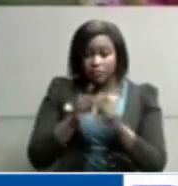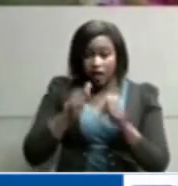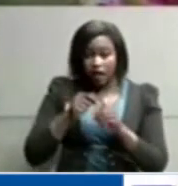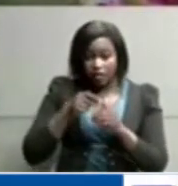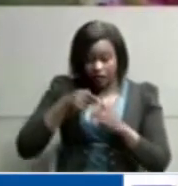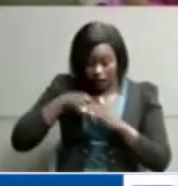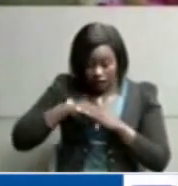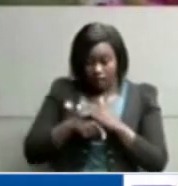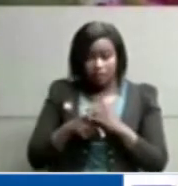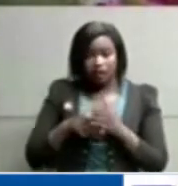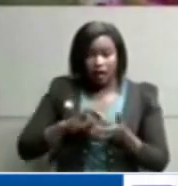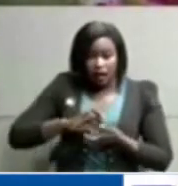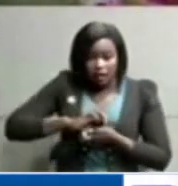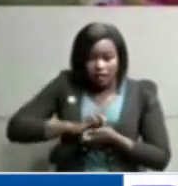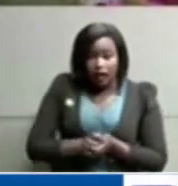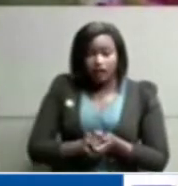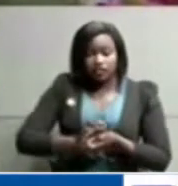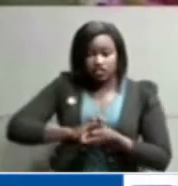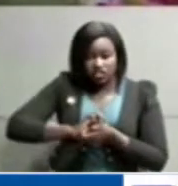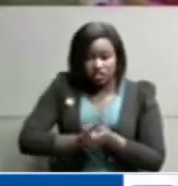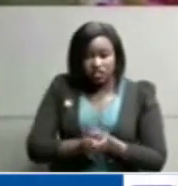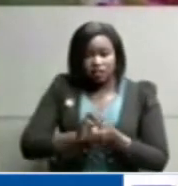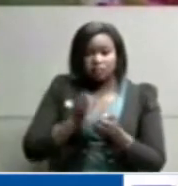system because of swallowing of